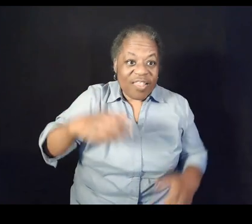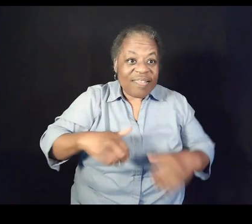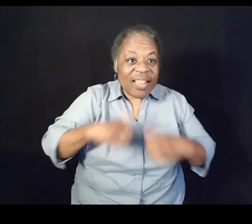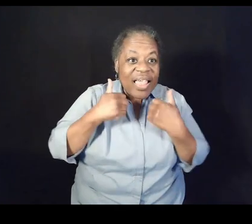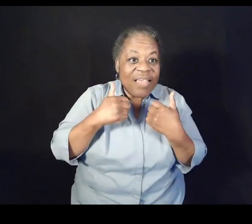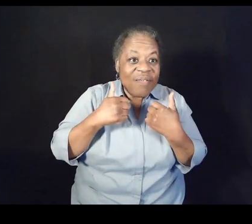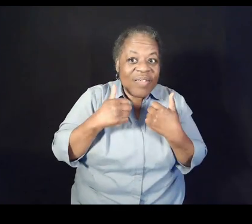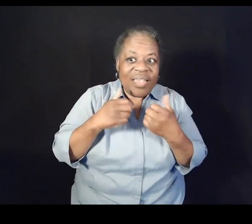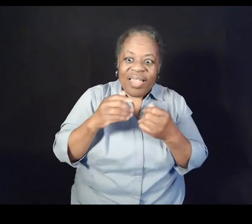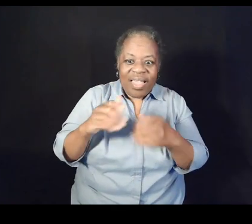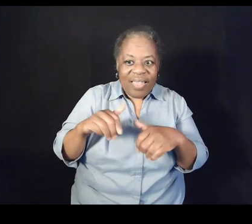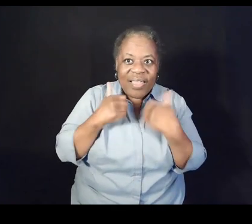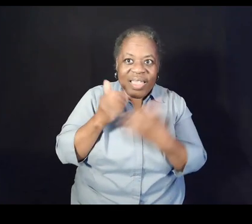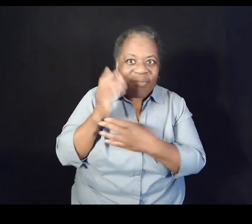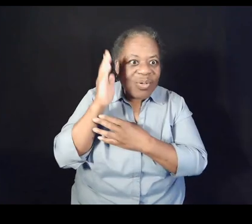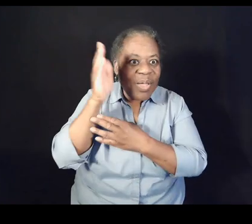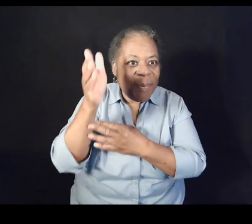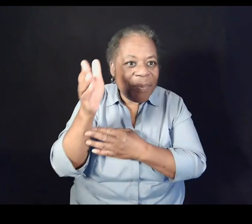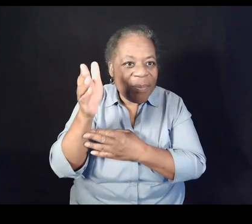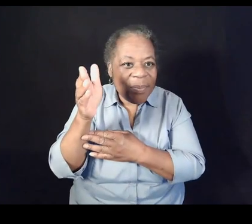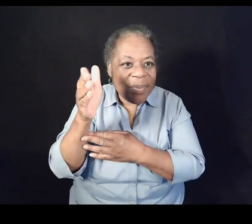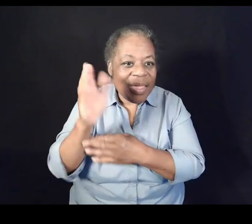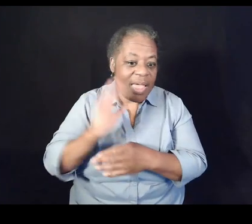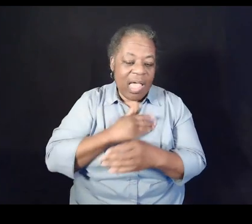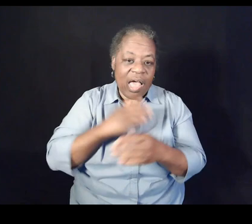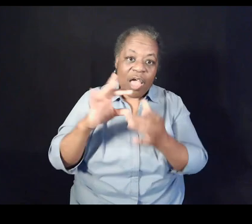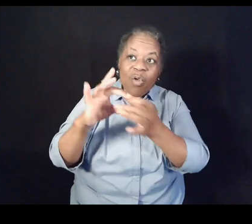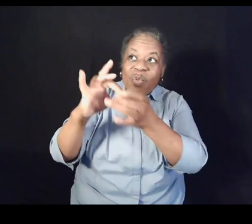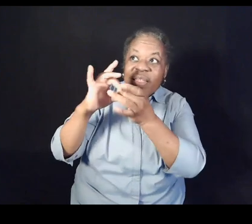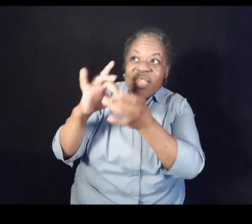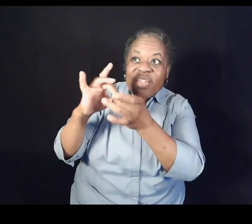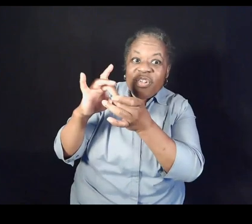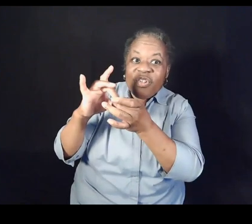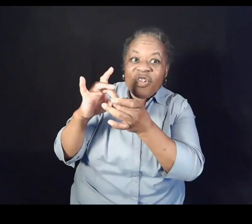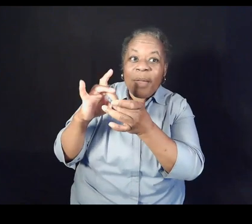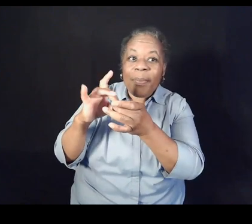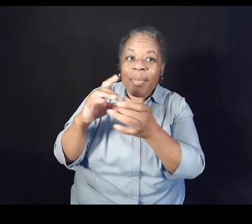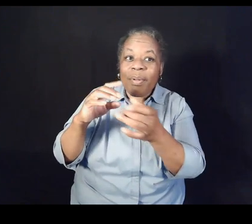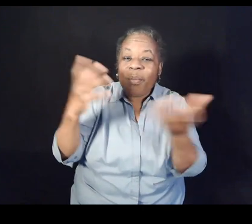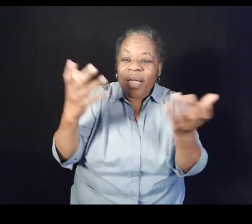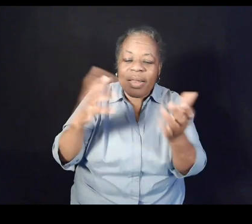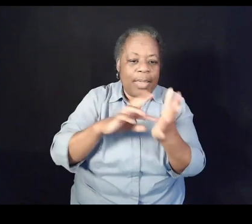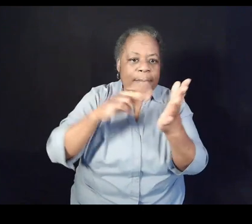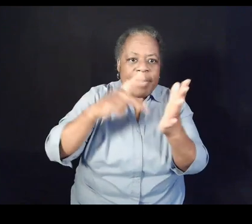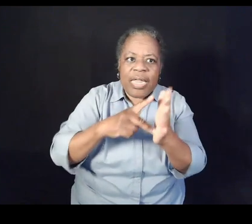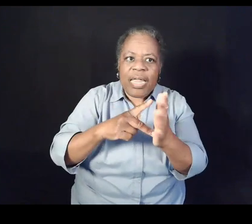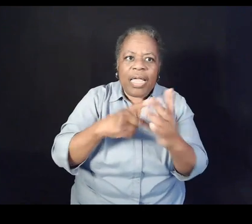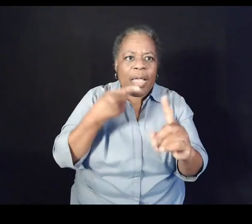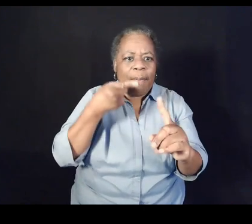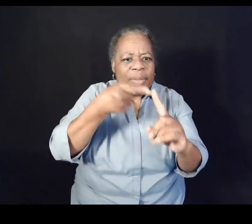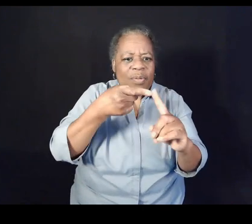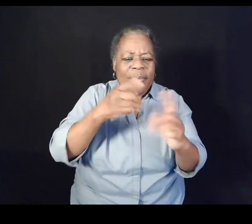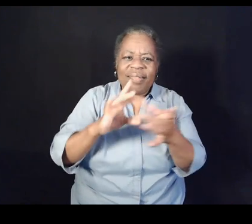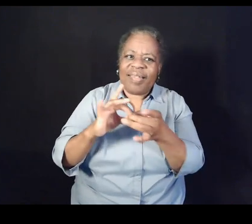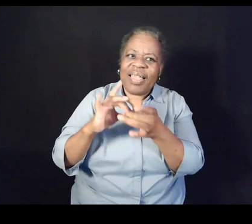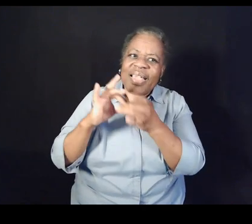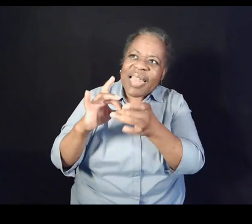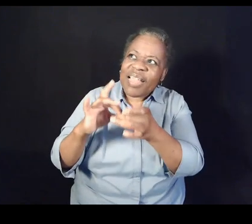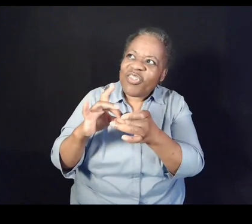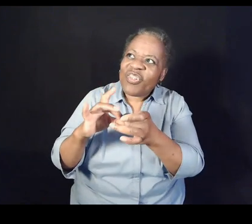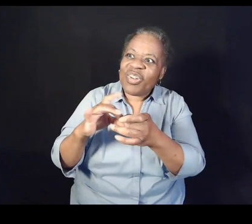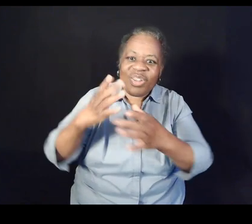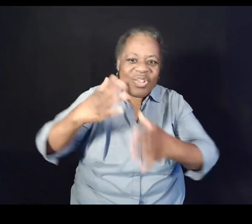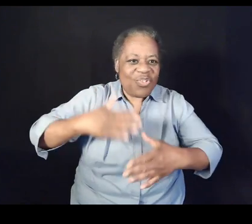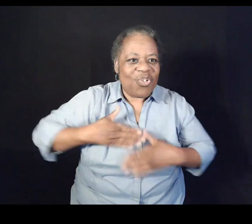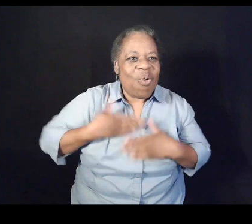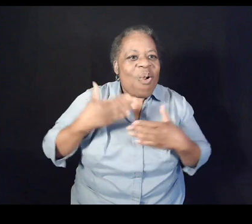to come. A relationship characterized by meaning and purpose and connection and joy.